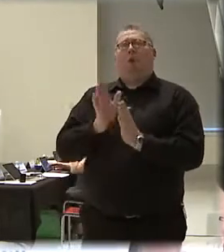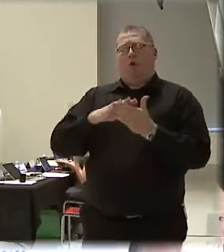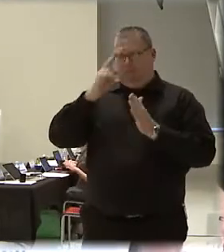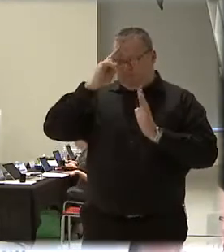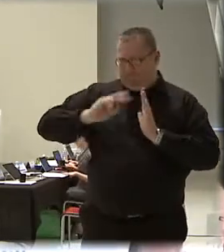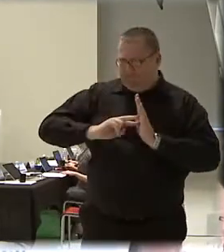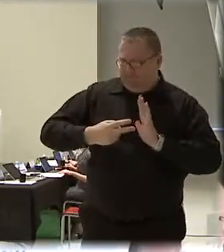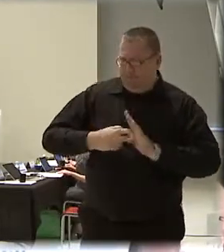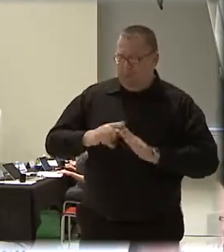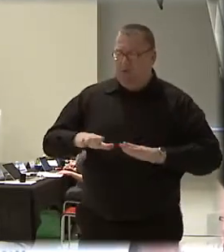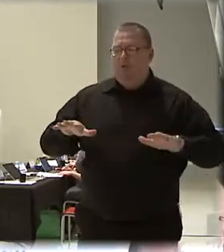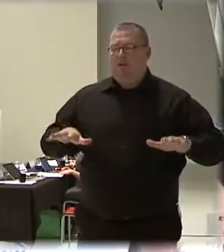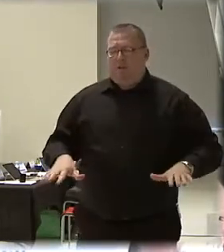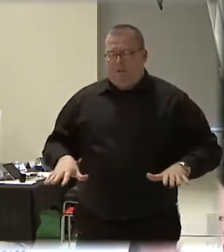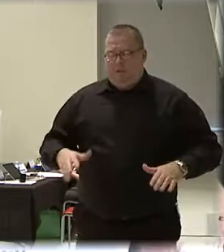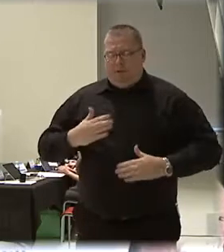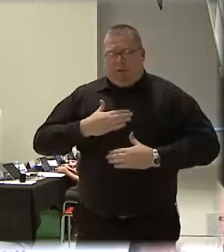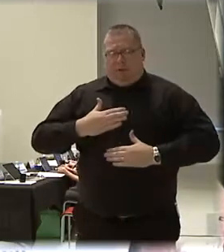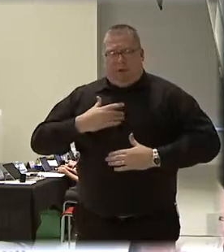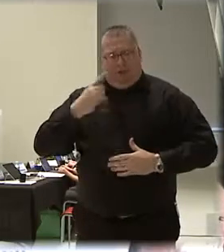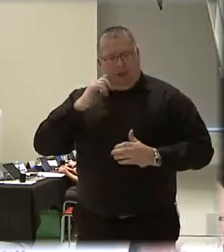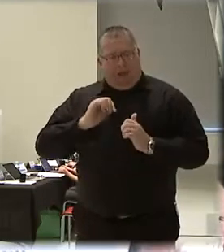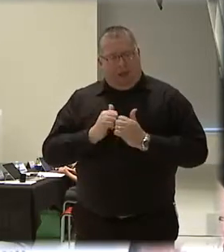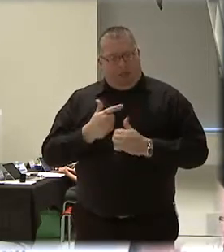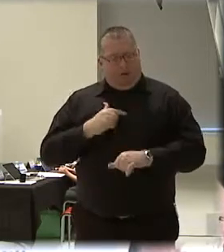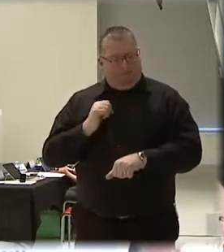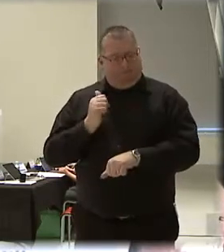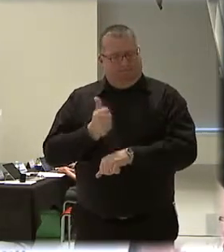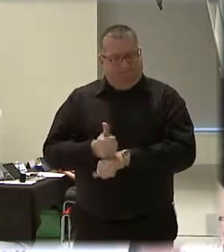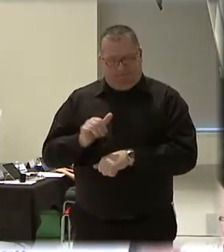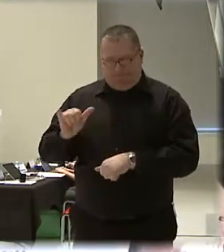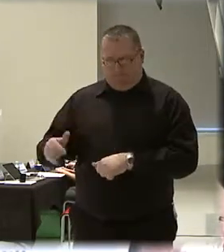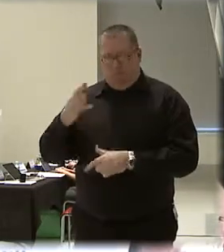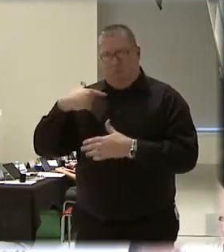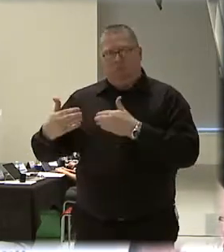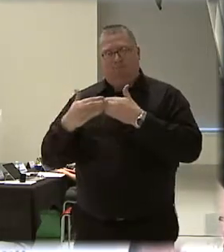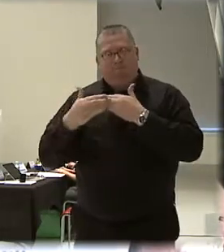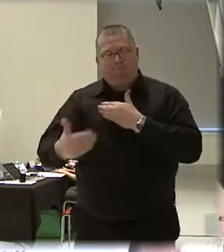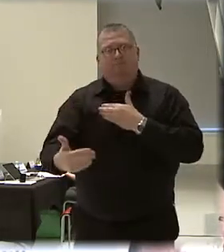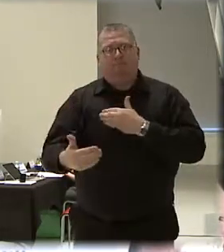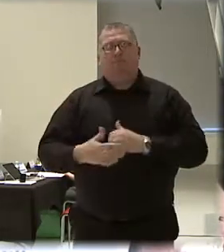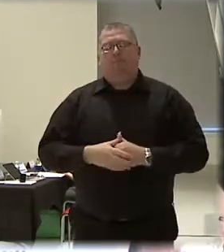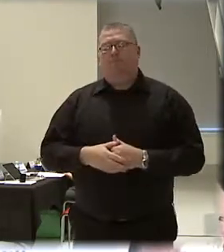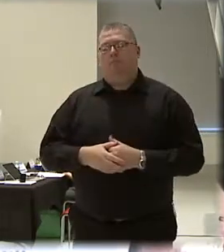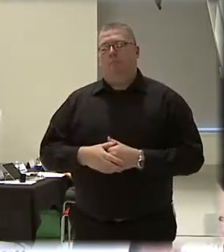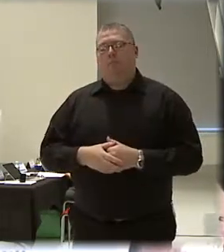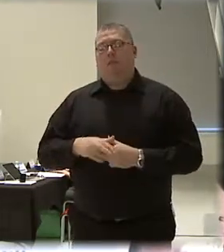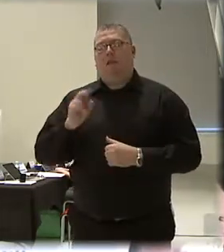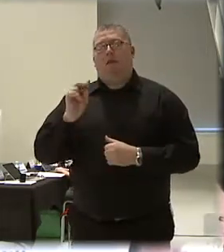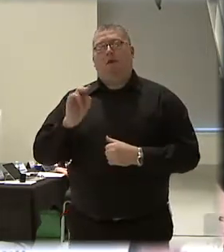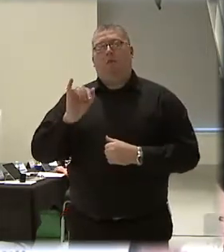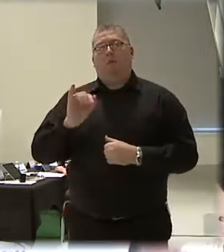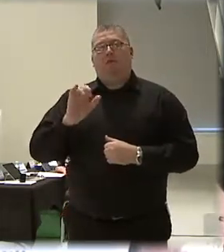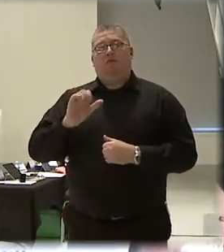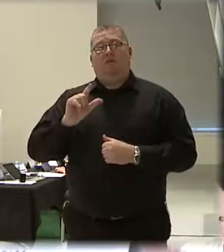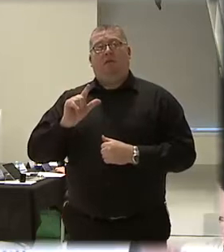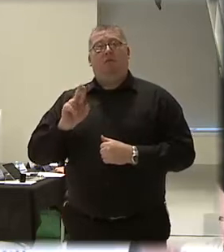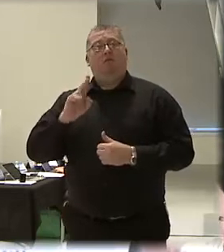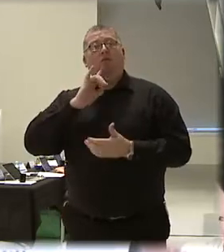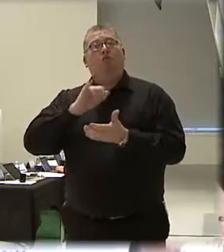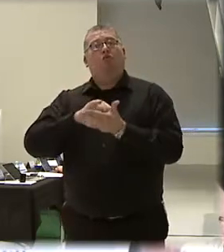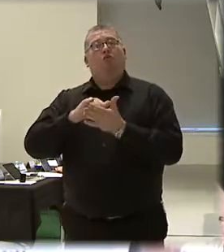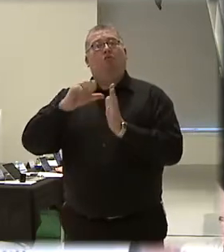sort of take a breath and think about how we implement these things in the smartest way possible. The NYCLU is the New York